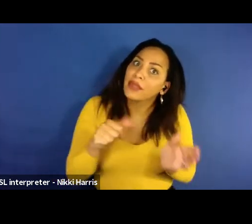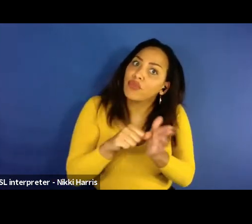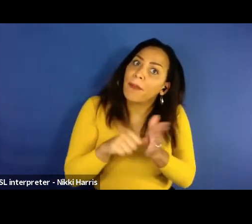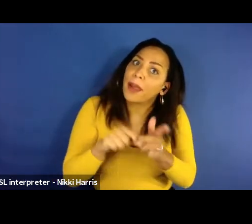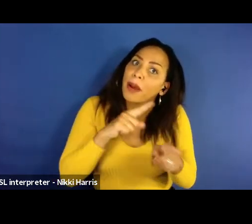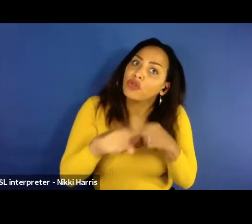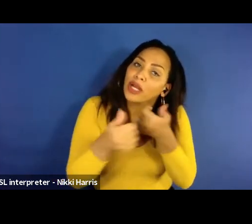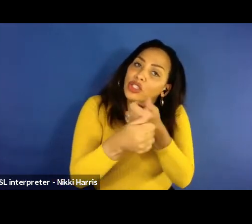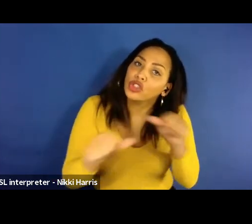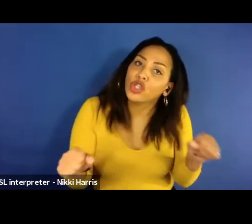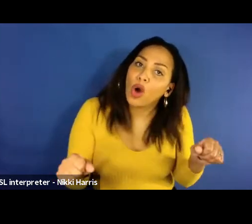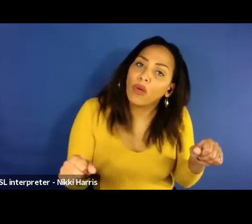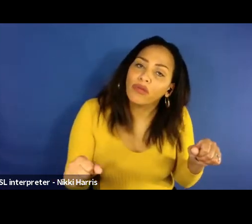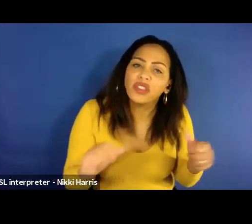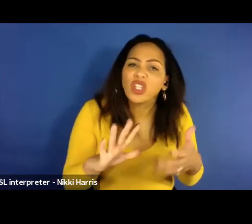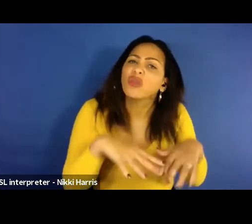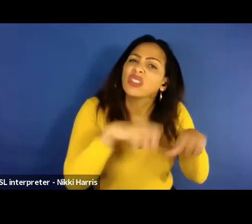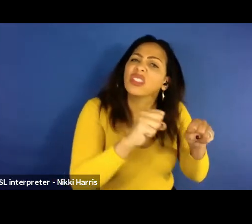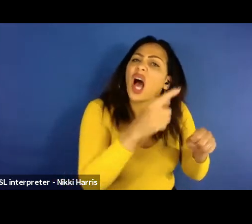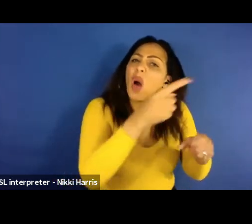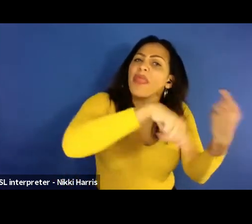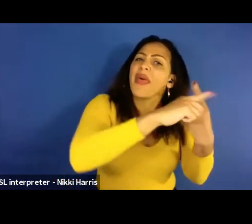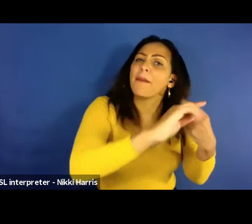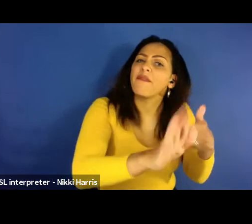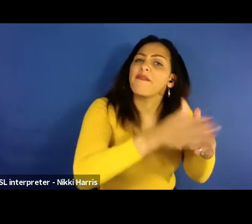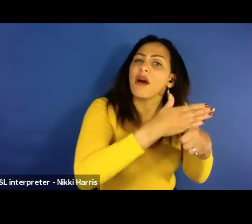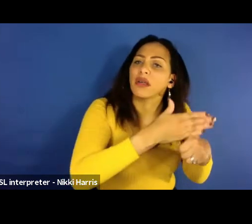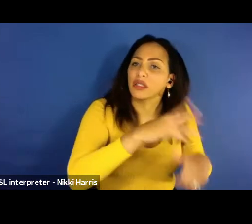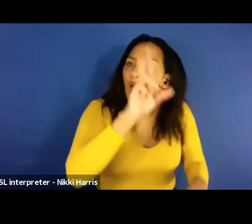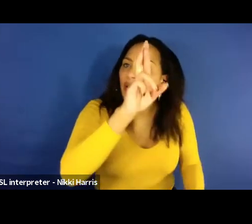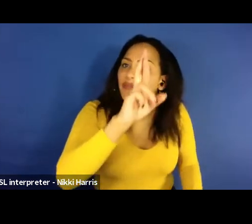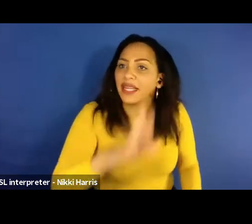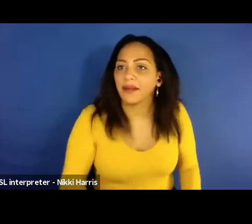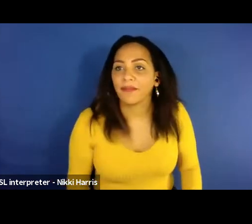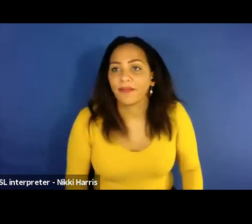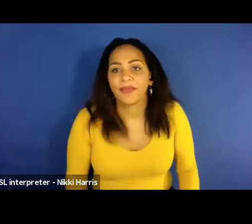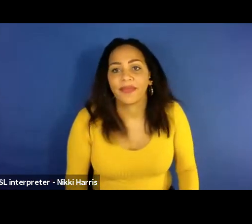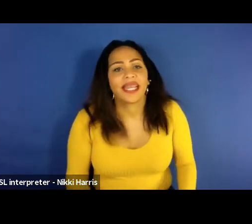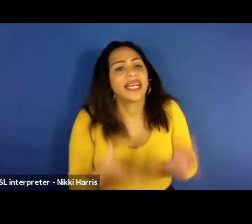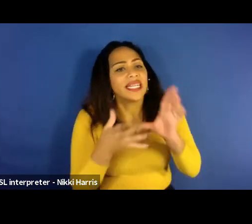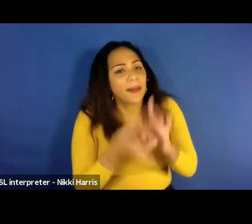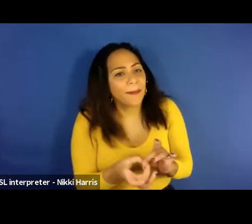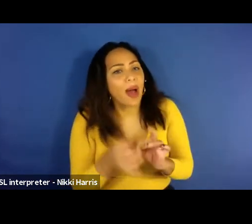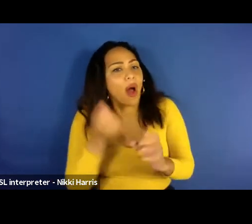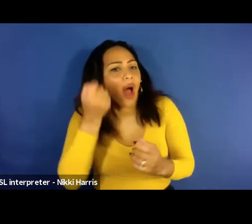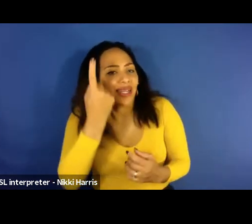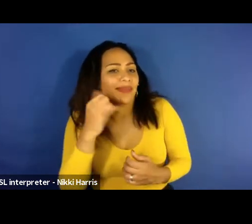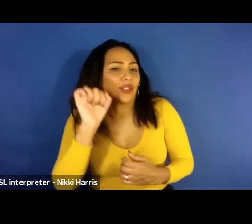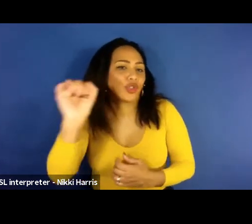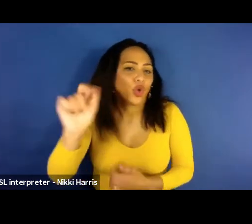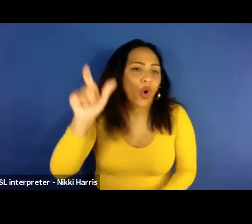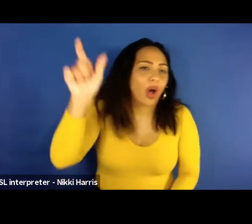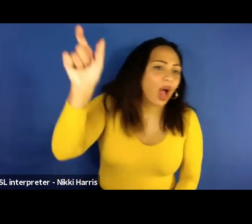to solve it as well. So hopefully that helps to answer that question a bit. It's about really understanding your customer